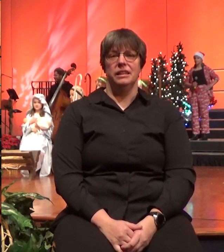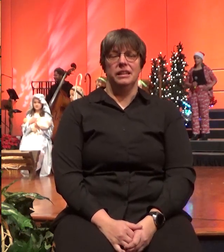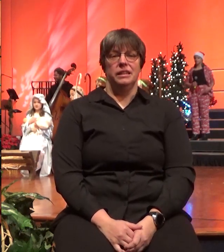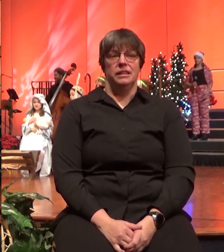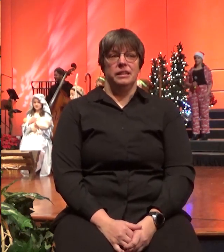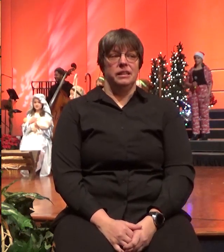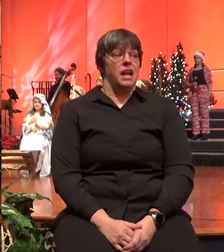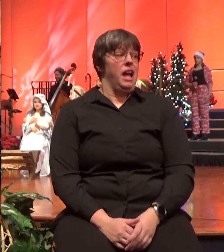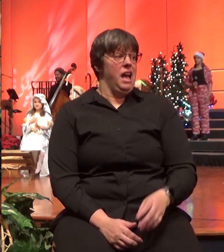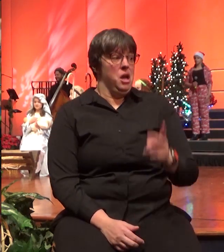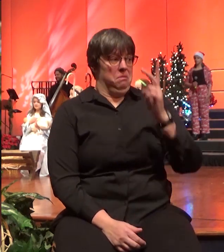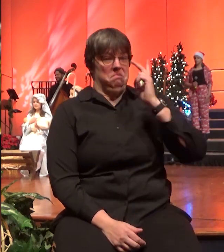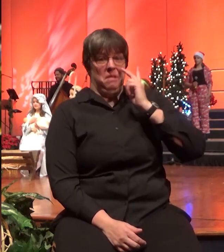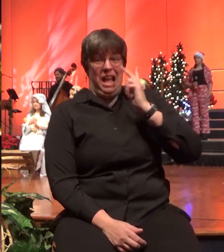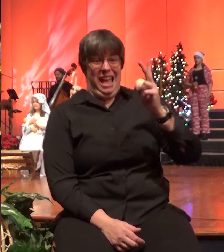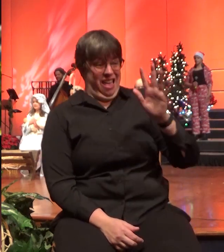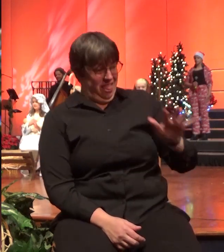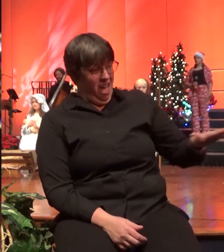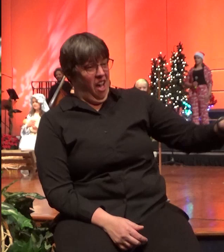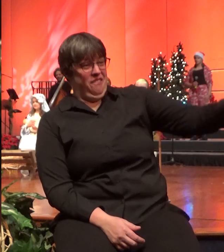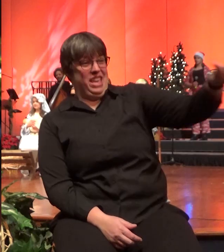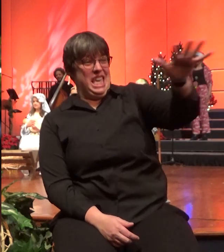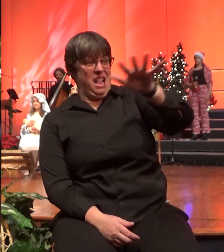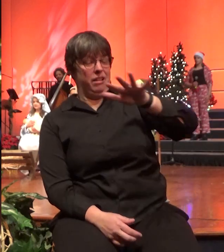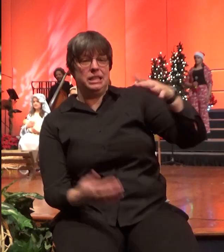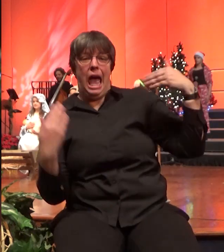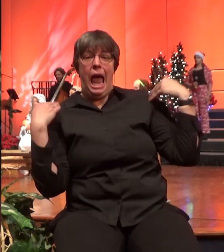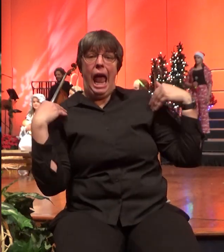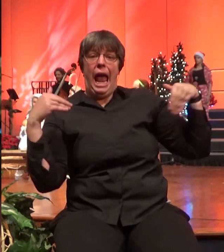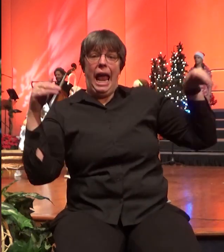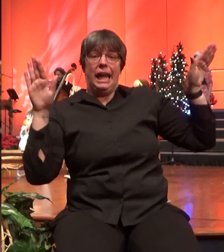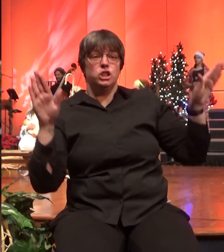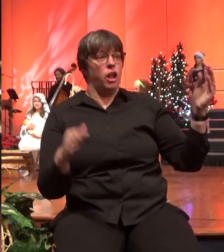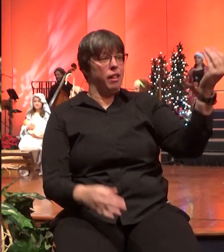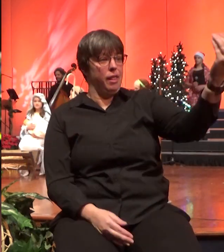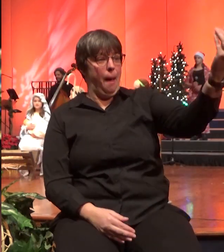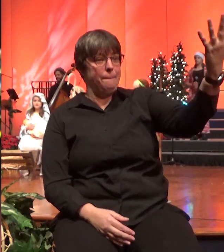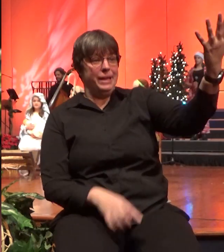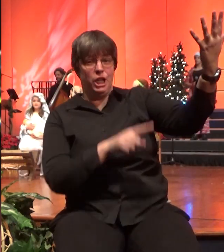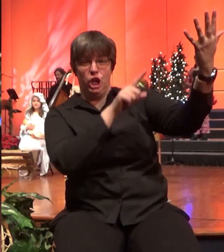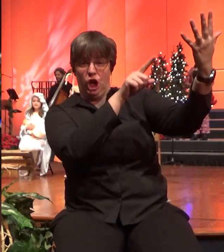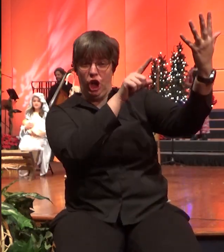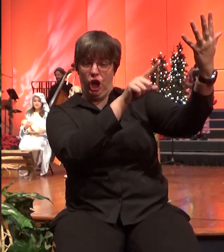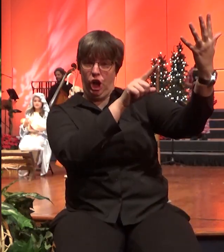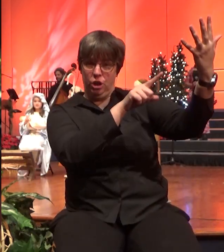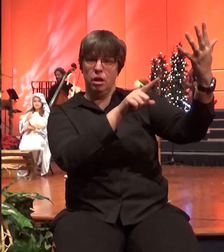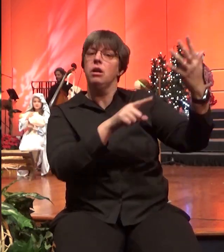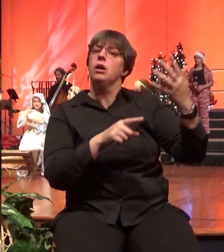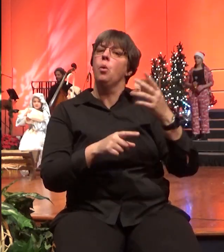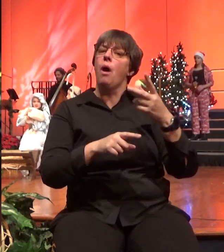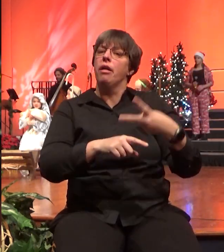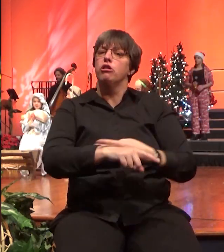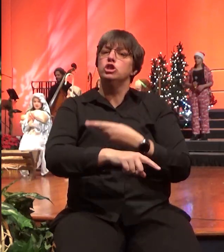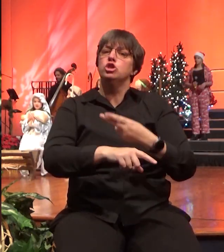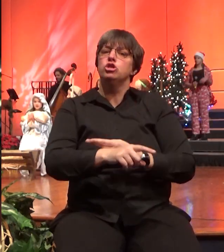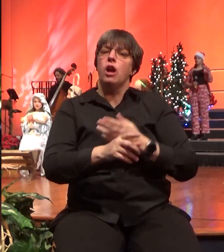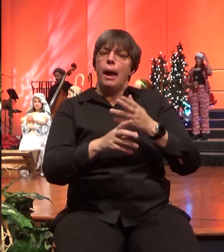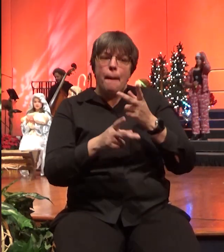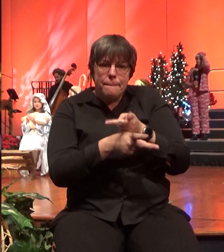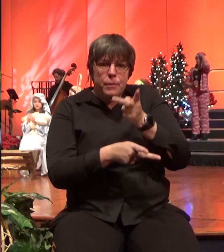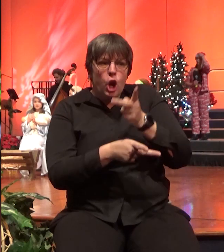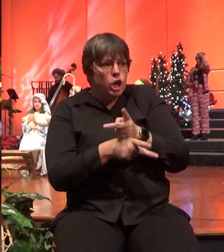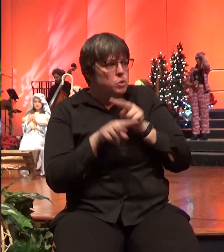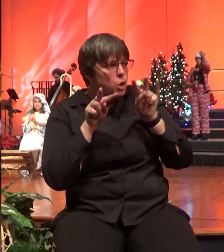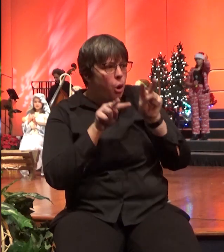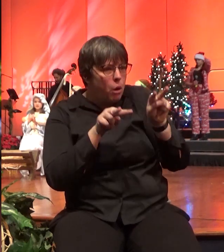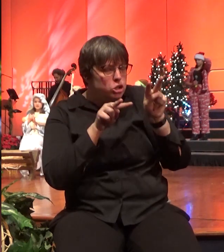In the fields, an angel appeared to the shepherds while they were watching their sheep. The